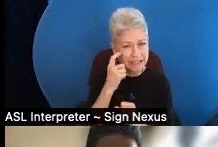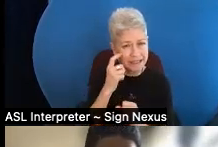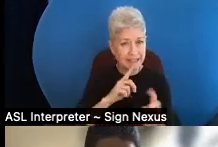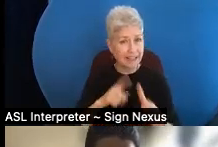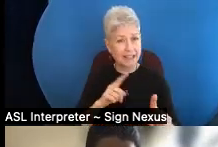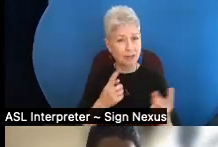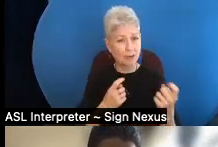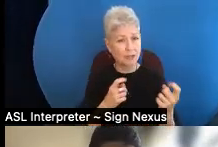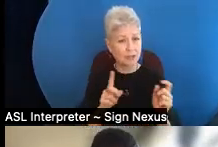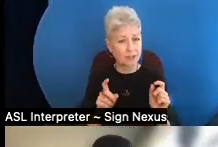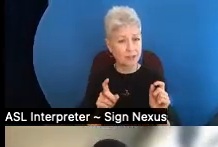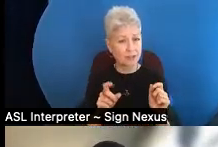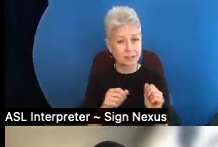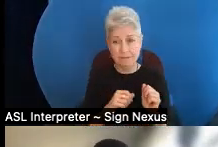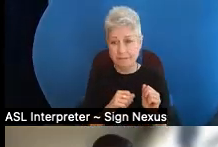question?